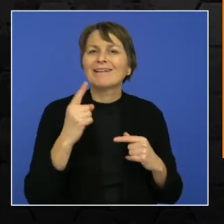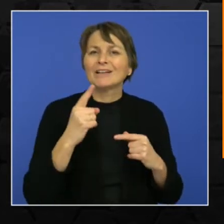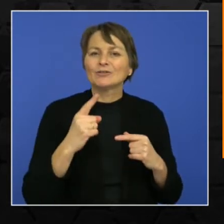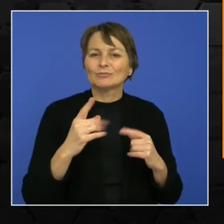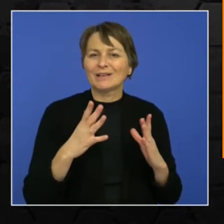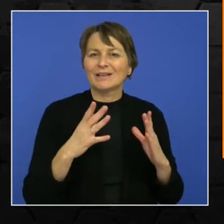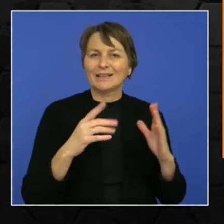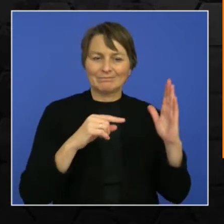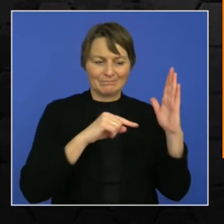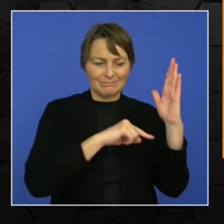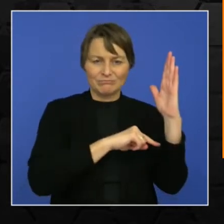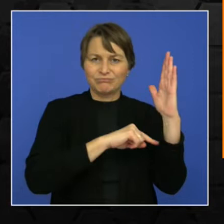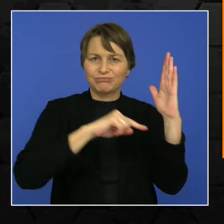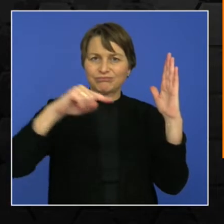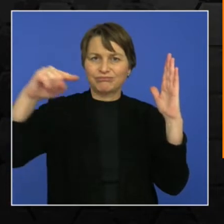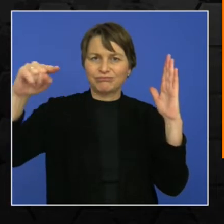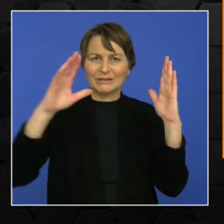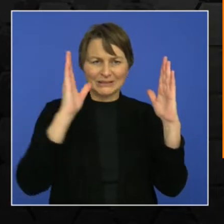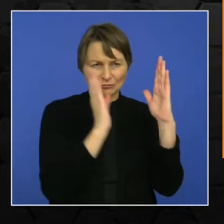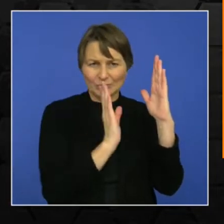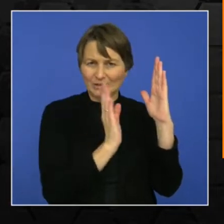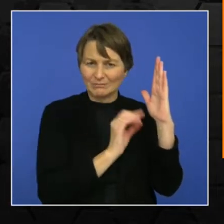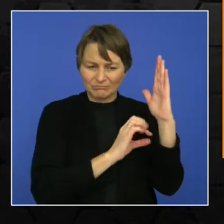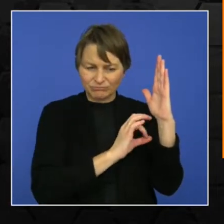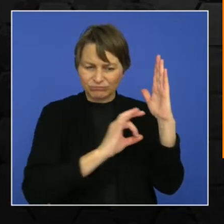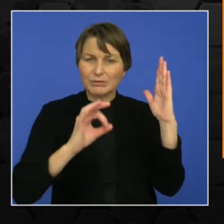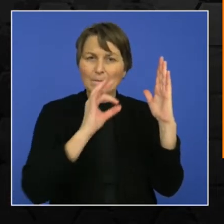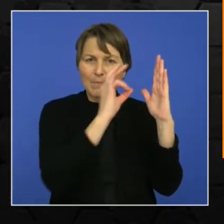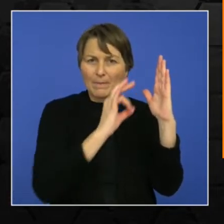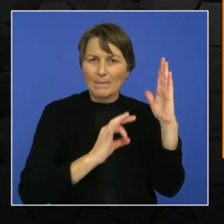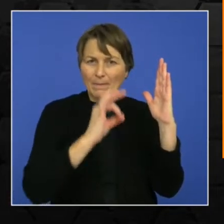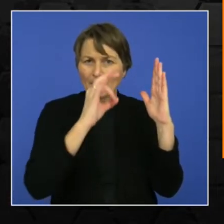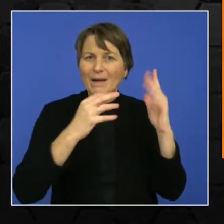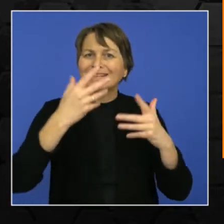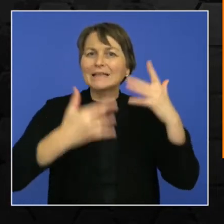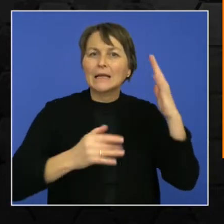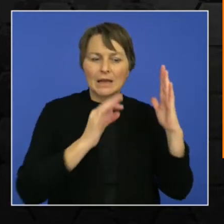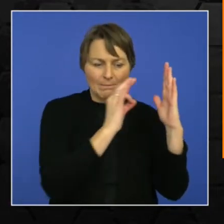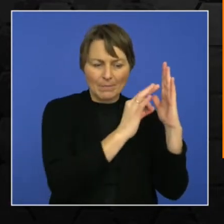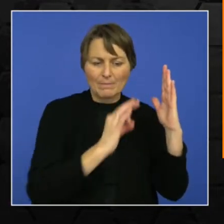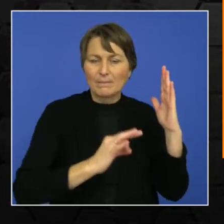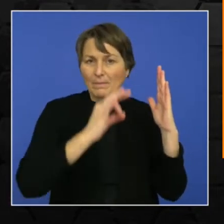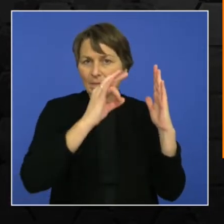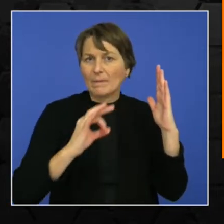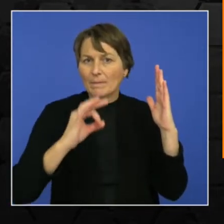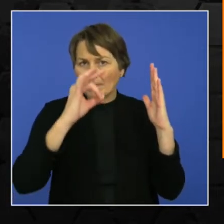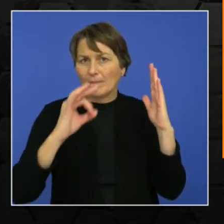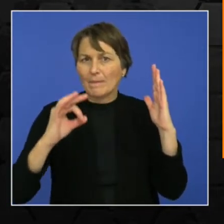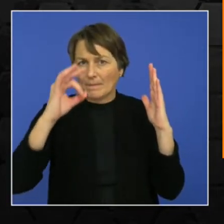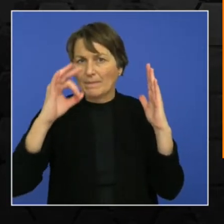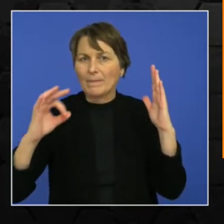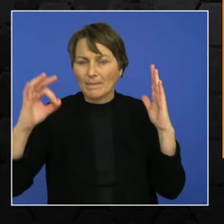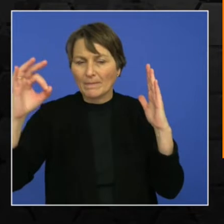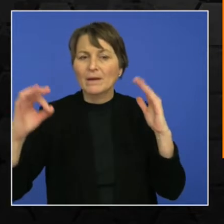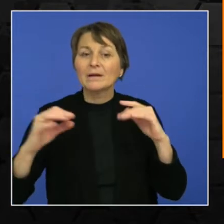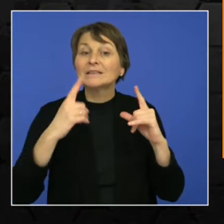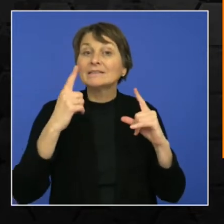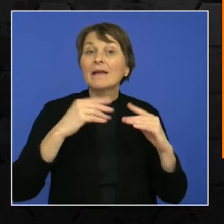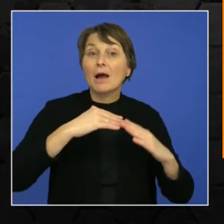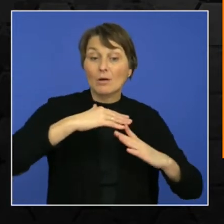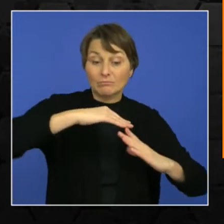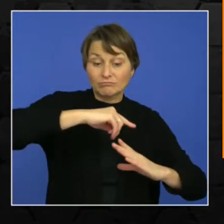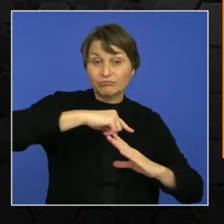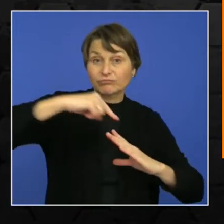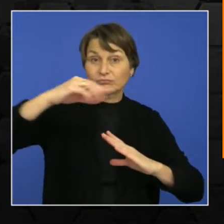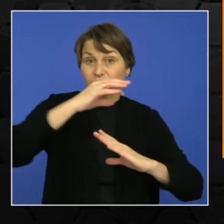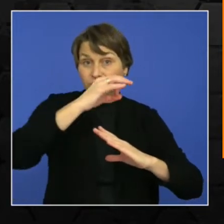and dot. If I get a data points are suppose if I'm taking a comparison of what image that is showing in the PPT, you're taking, there is